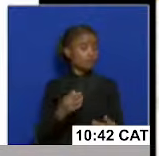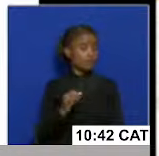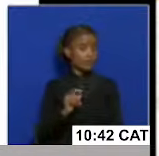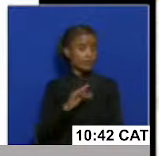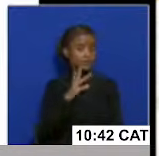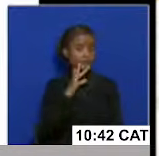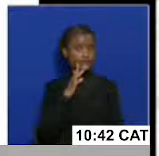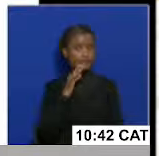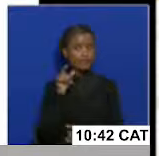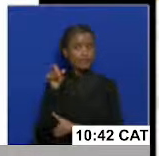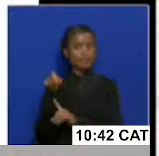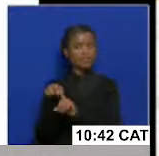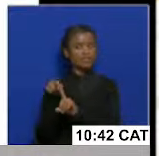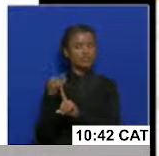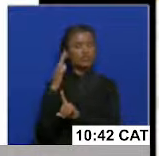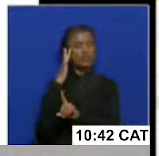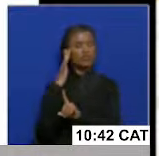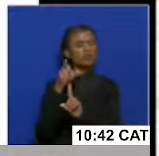where?